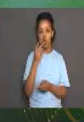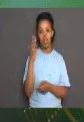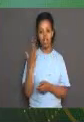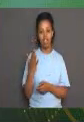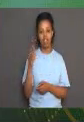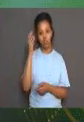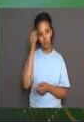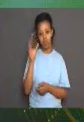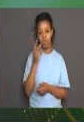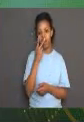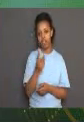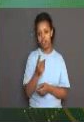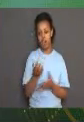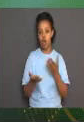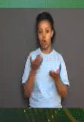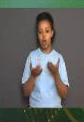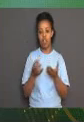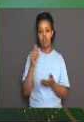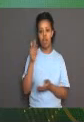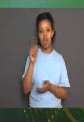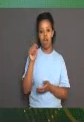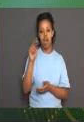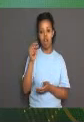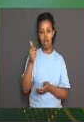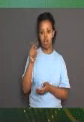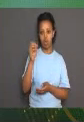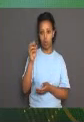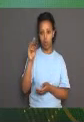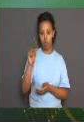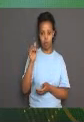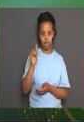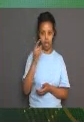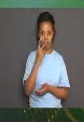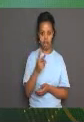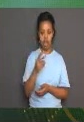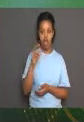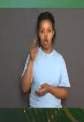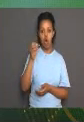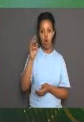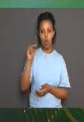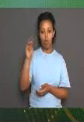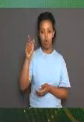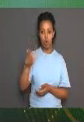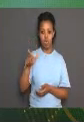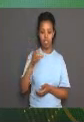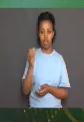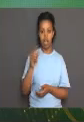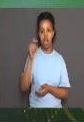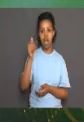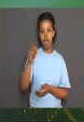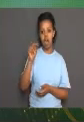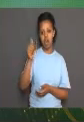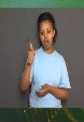two concepts in comparative anatomy: homologous structures and